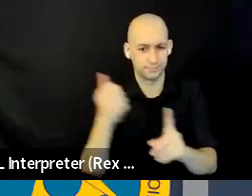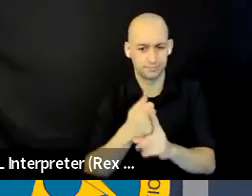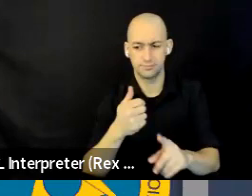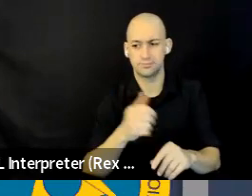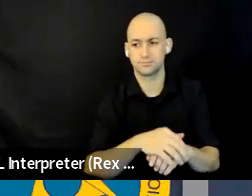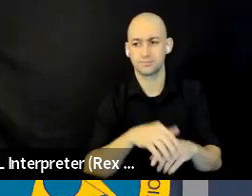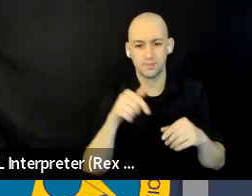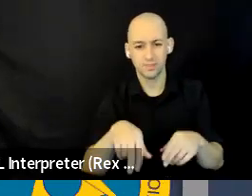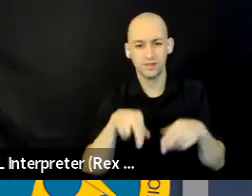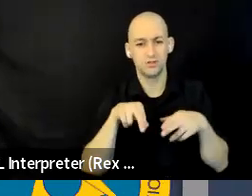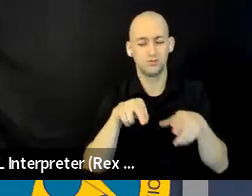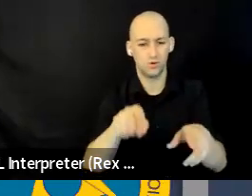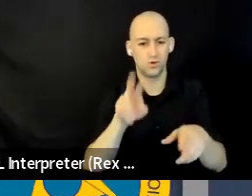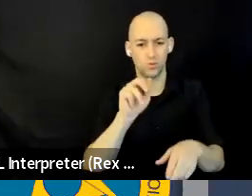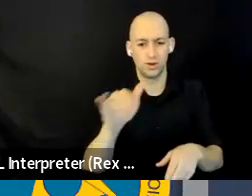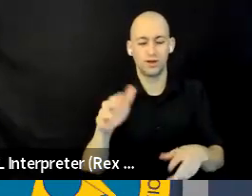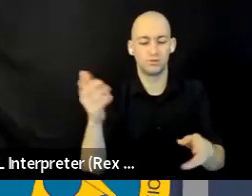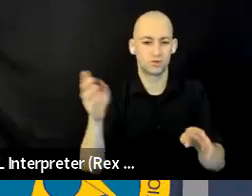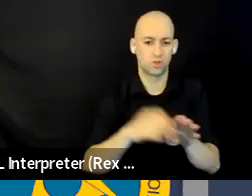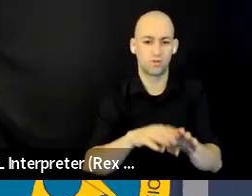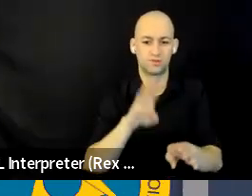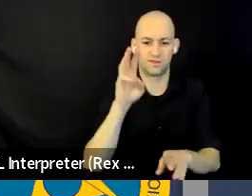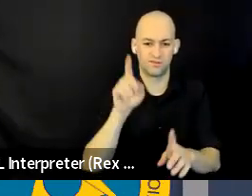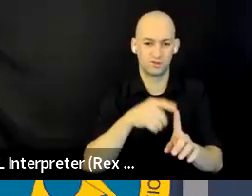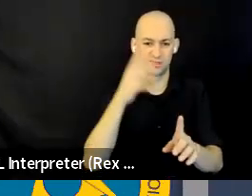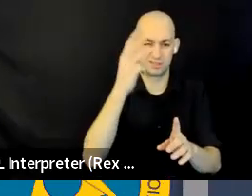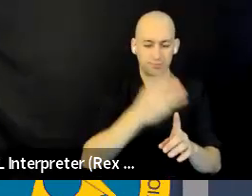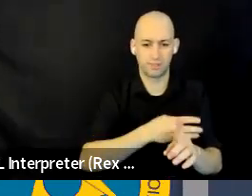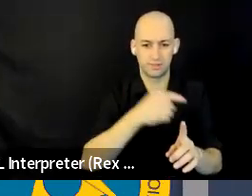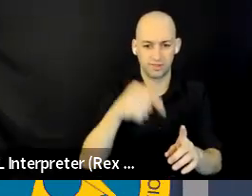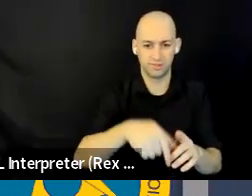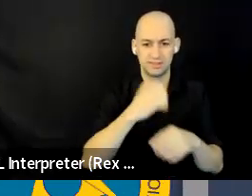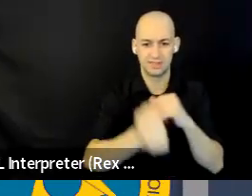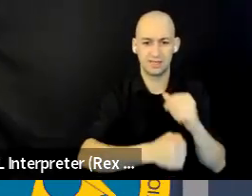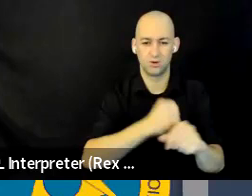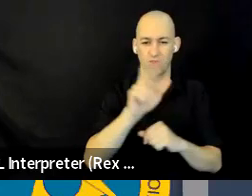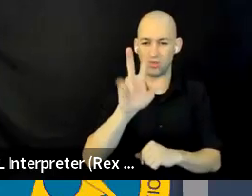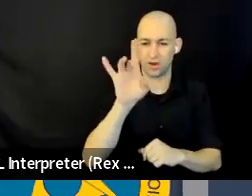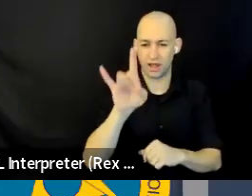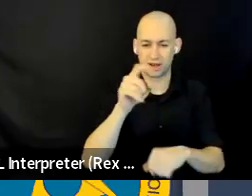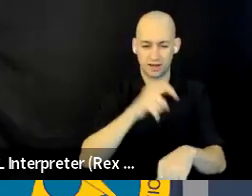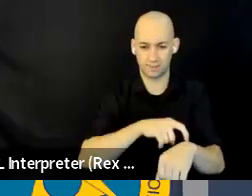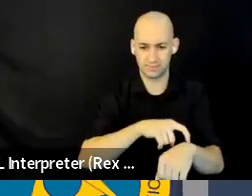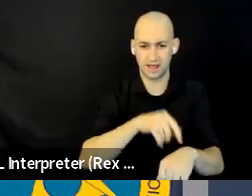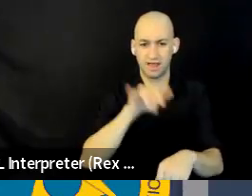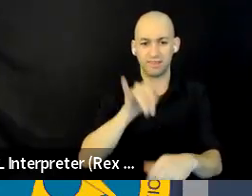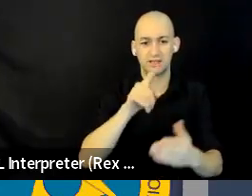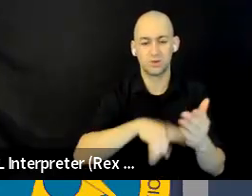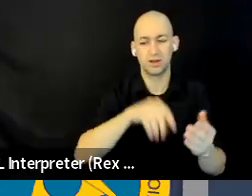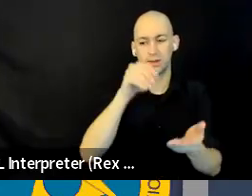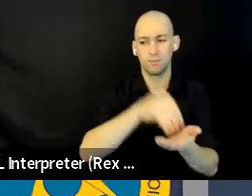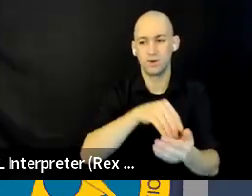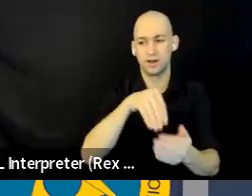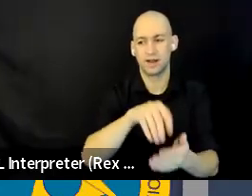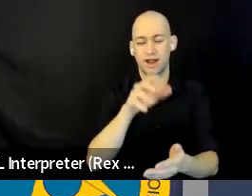was closed for the first 6 months of this year 38 times. So that's what we put in our application. And 38